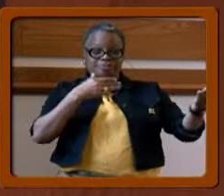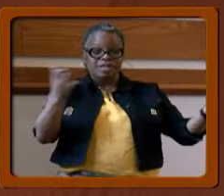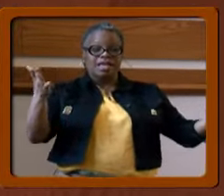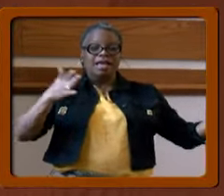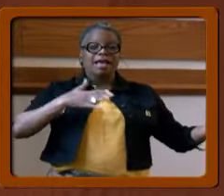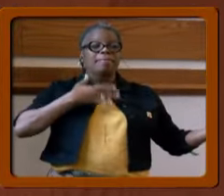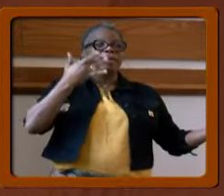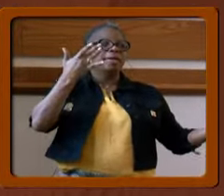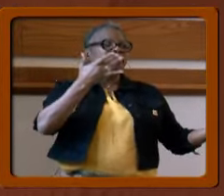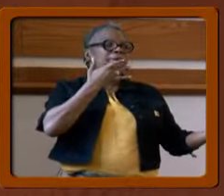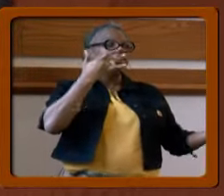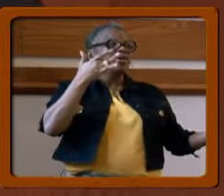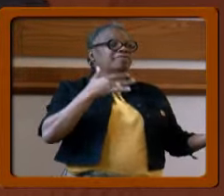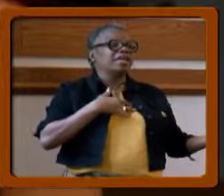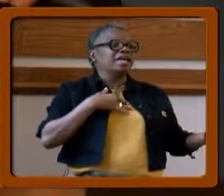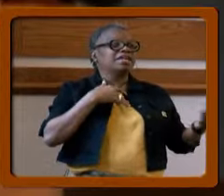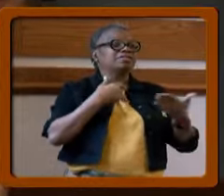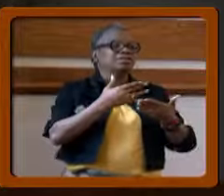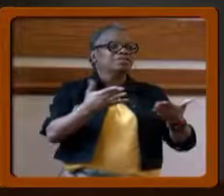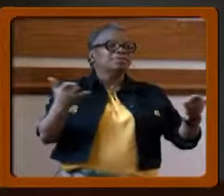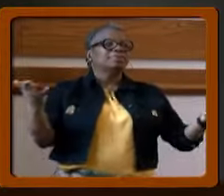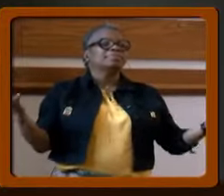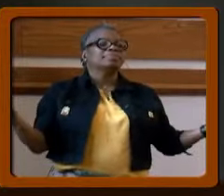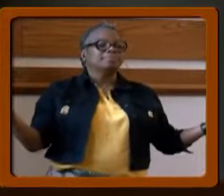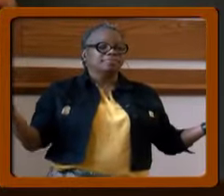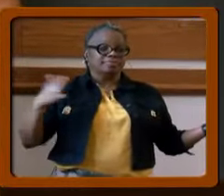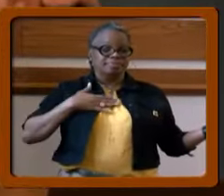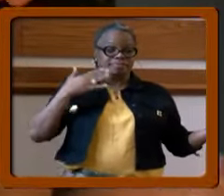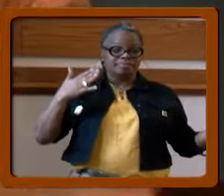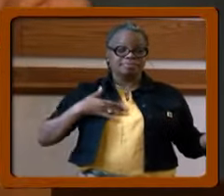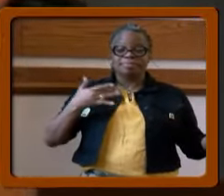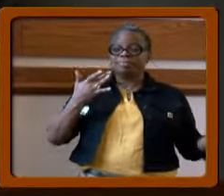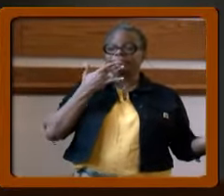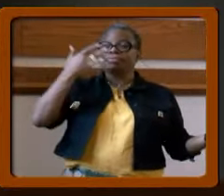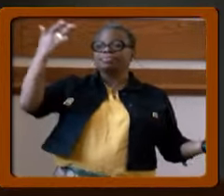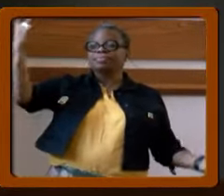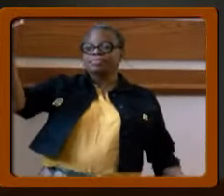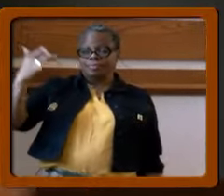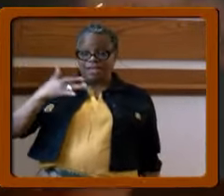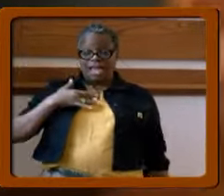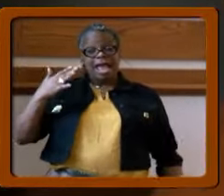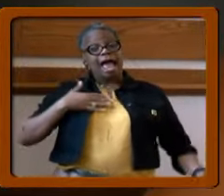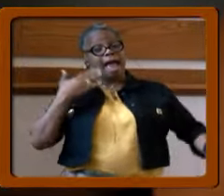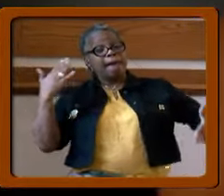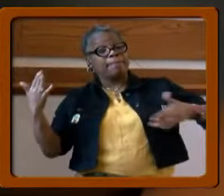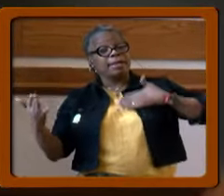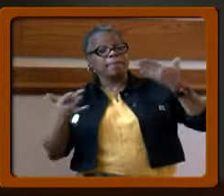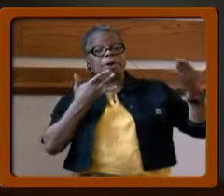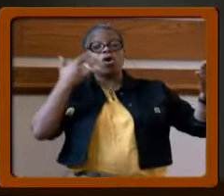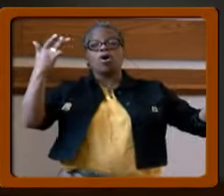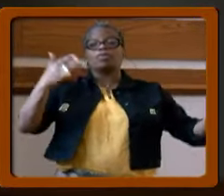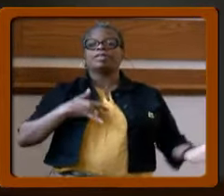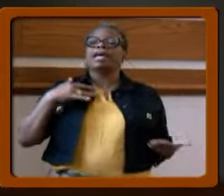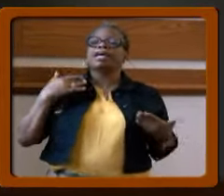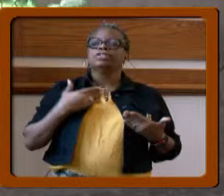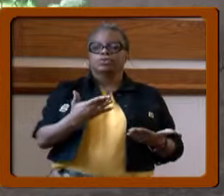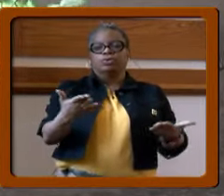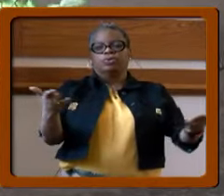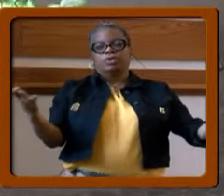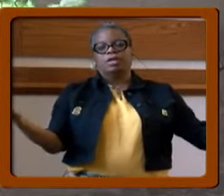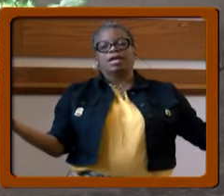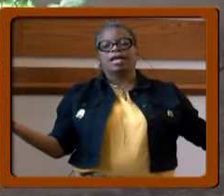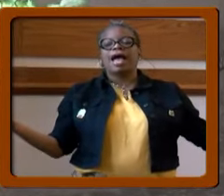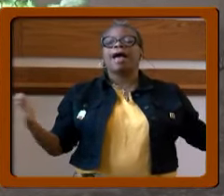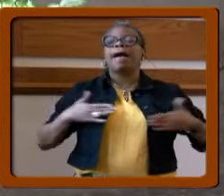ya. Happy birthday to ya. Happy birthday. Happy birthday